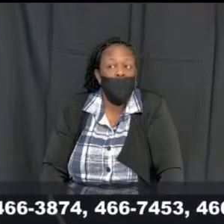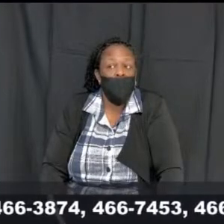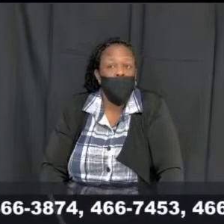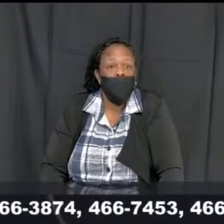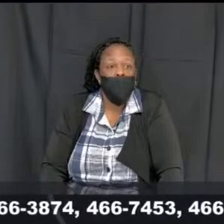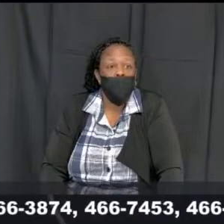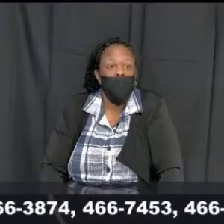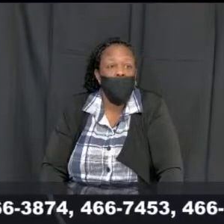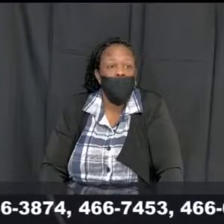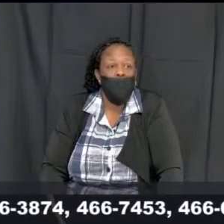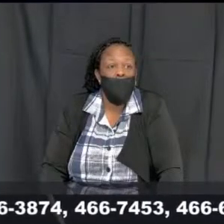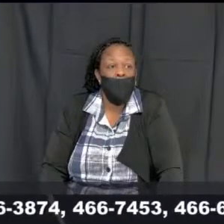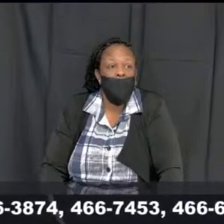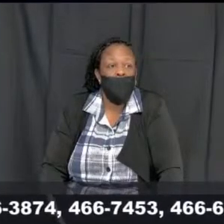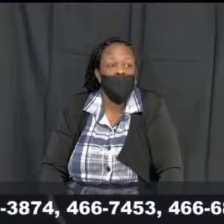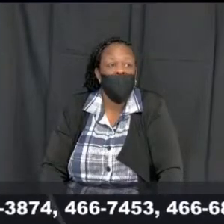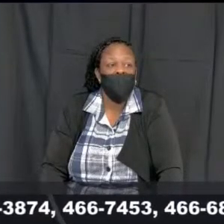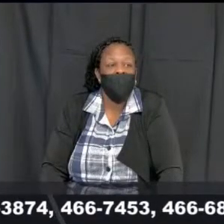The second question